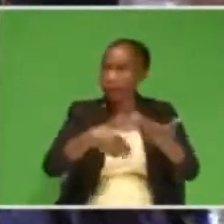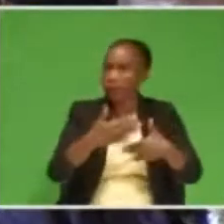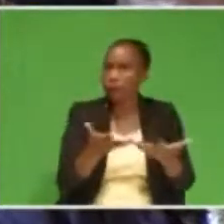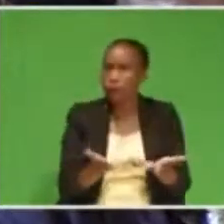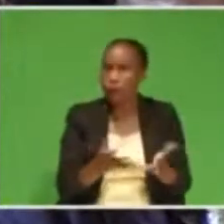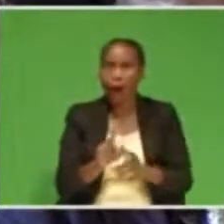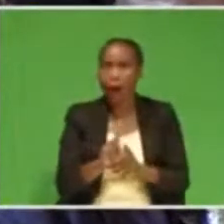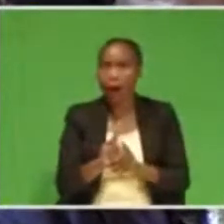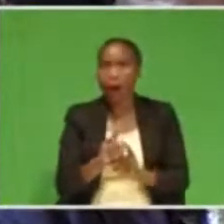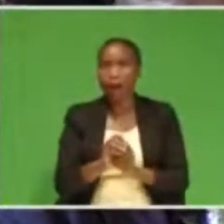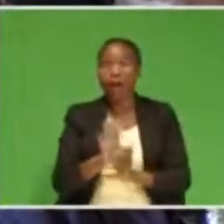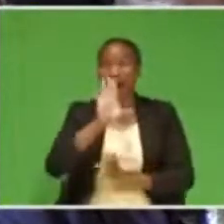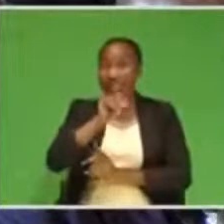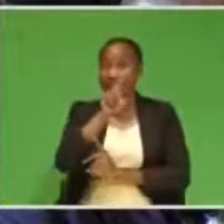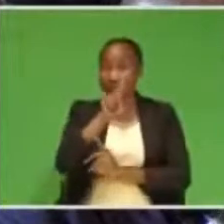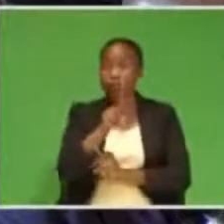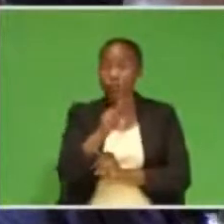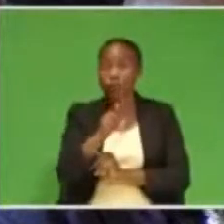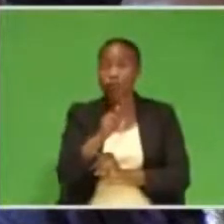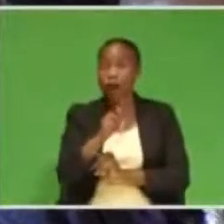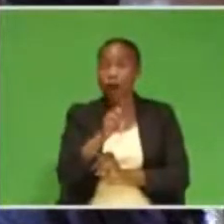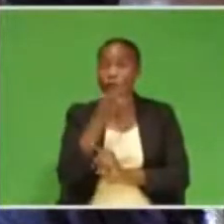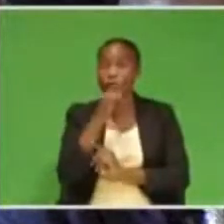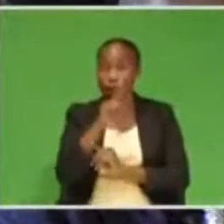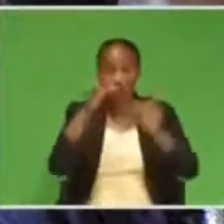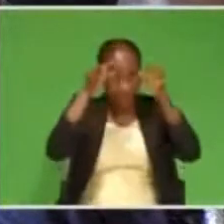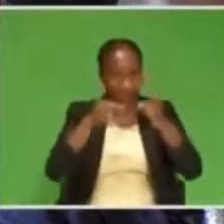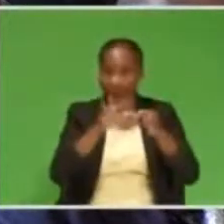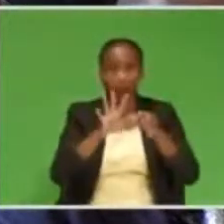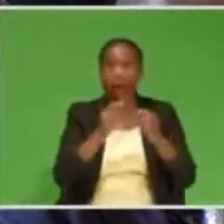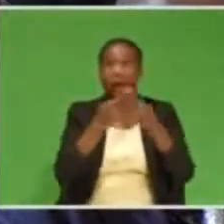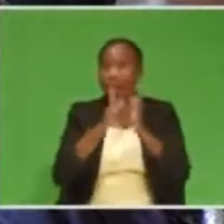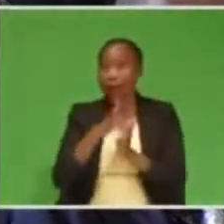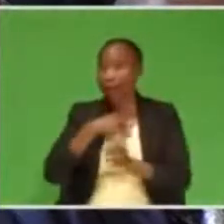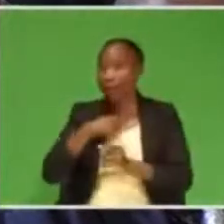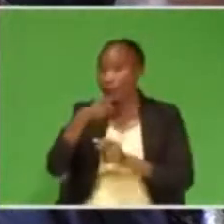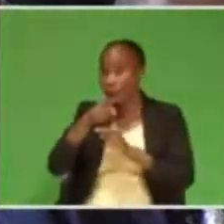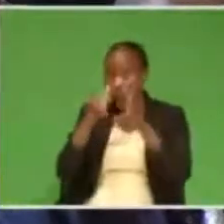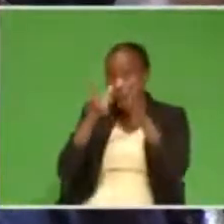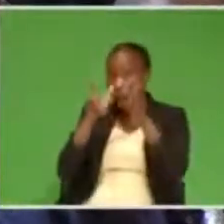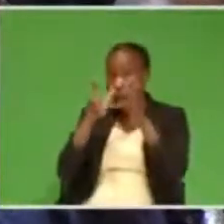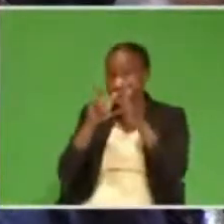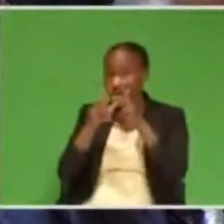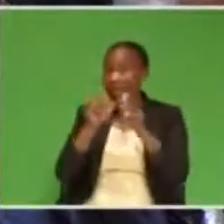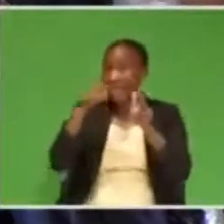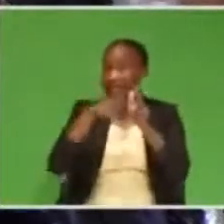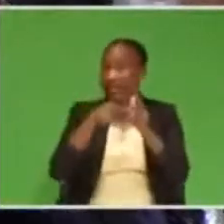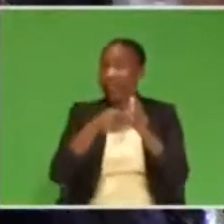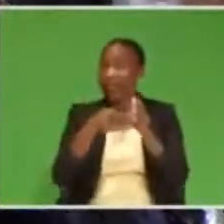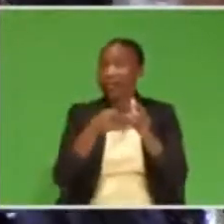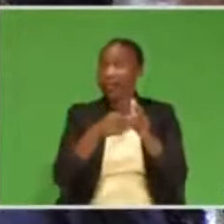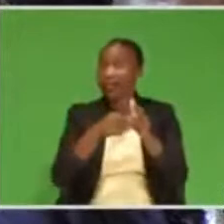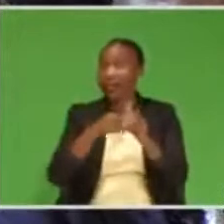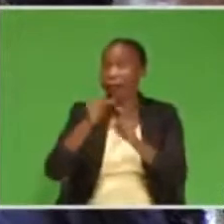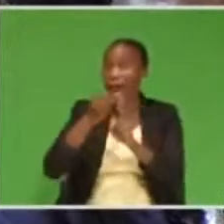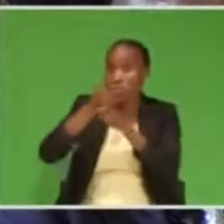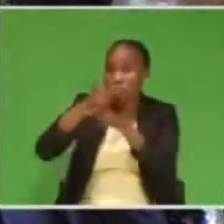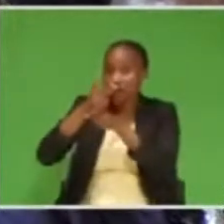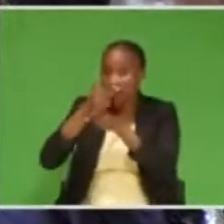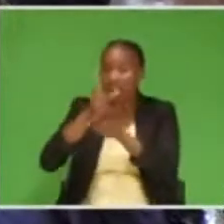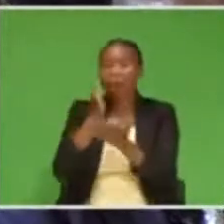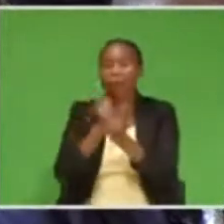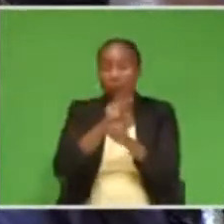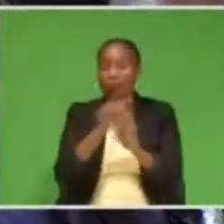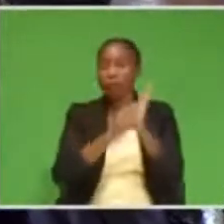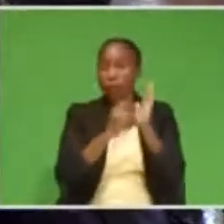not asking you to make a ruling now, however, I am asking you to examine the footage and for you to ensure that in future the rules of Parliament